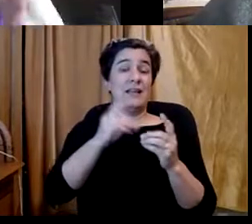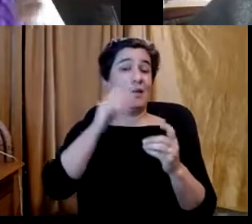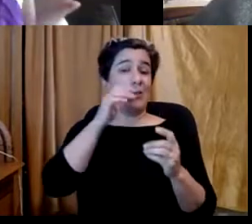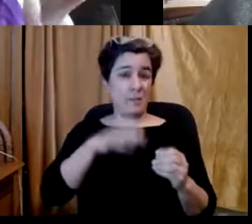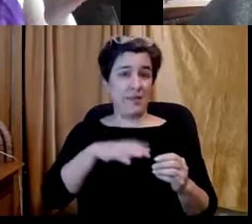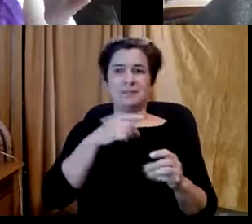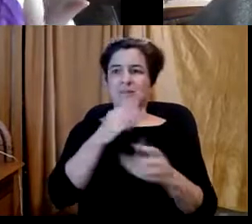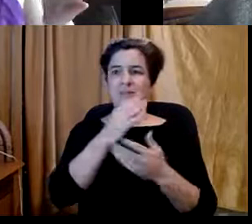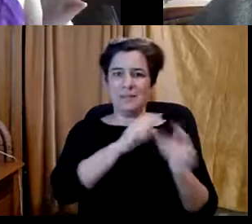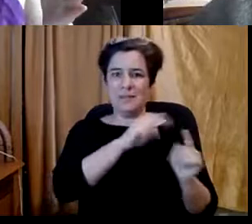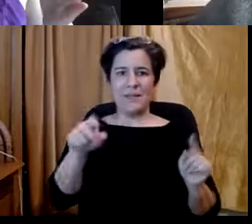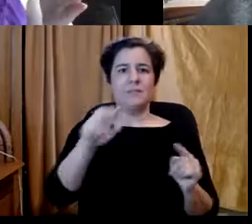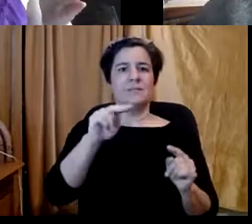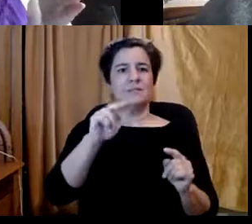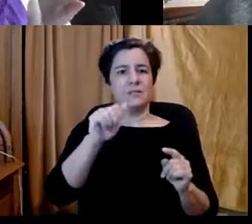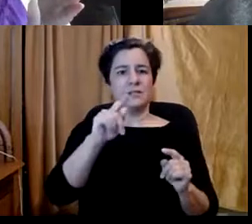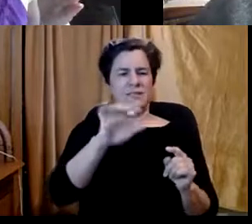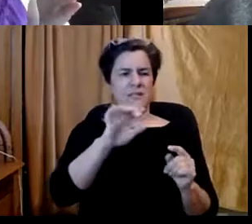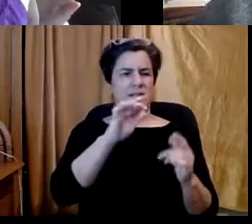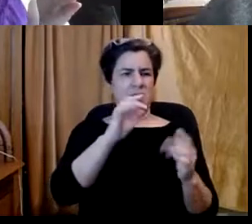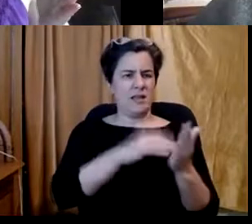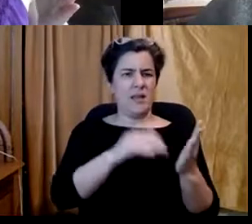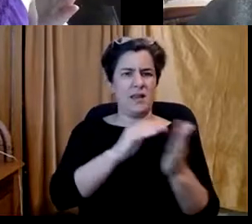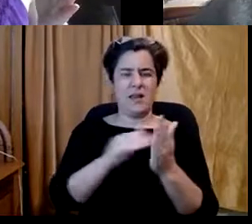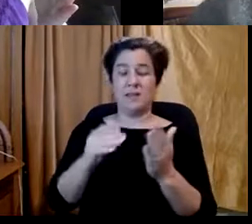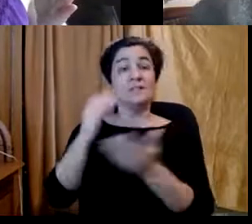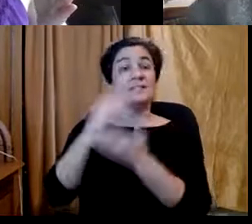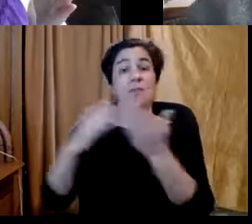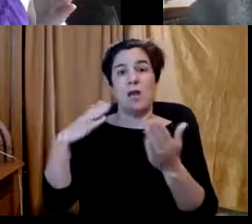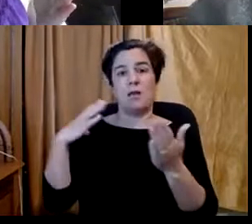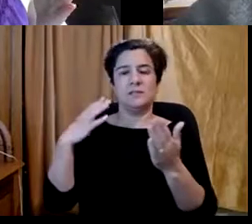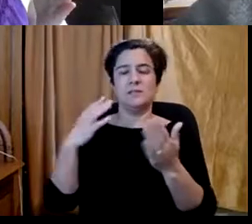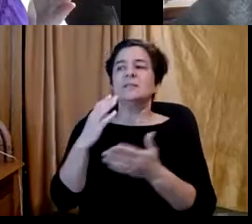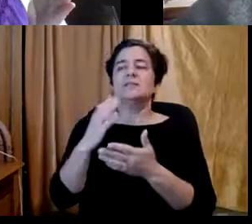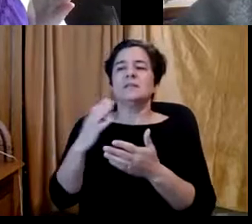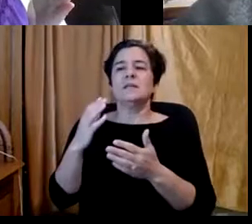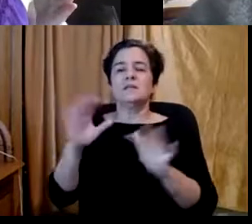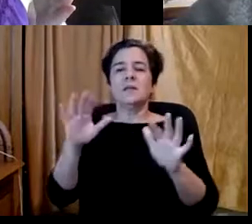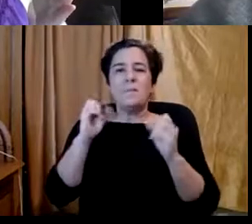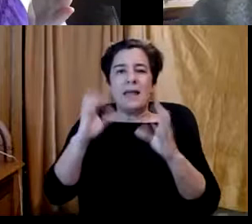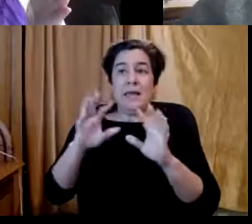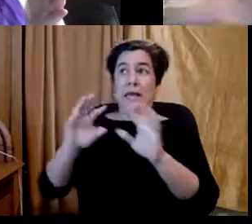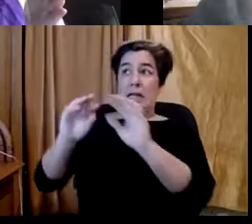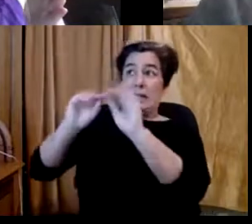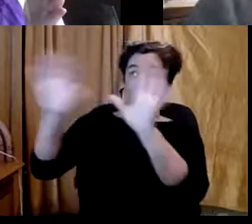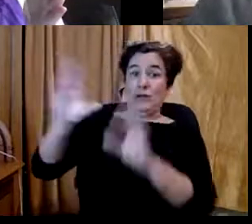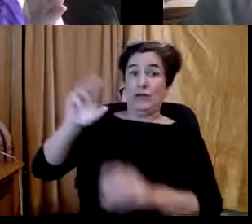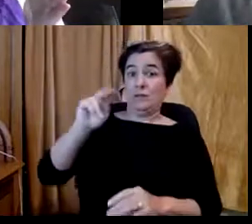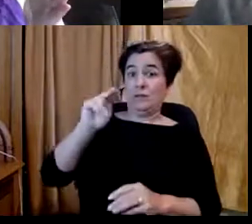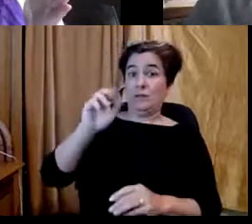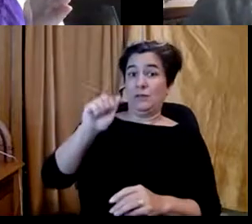narcissistic. And I think of this as a continuum. And there's like, the super clearly toxic narcissist that would probably be, diagnosed. And I'm not